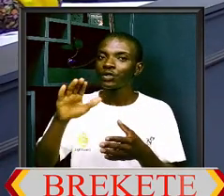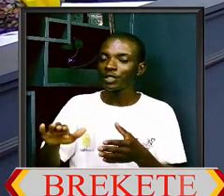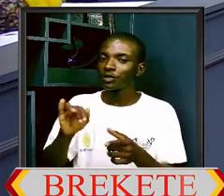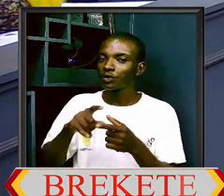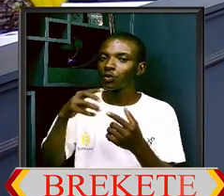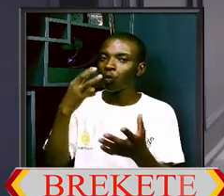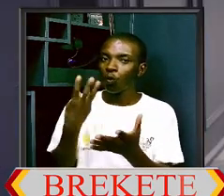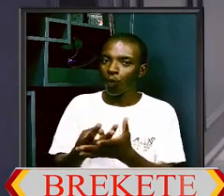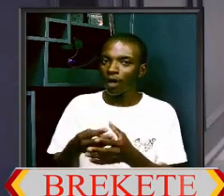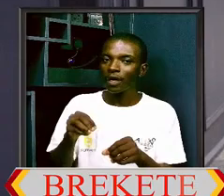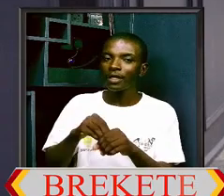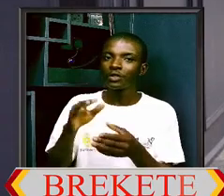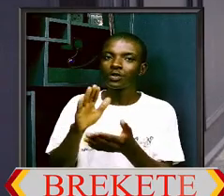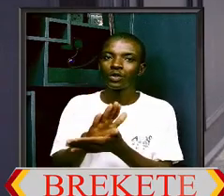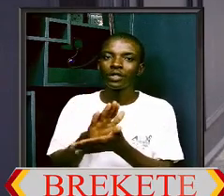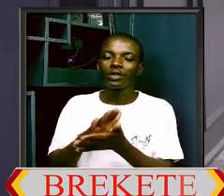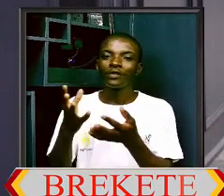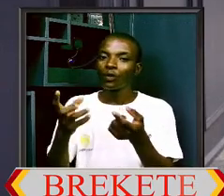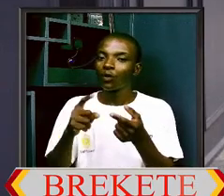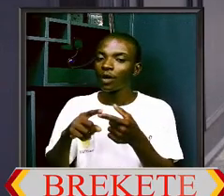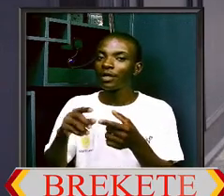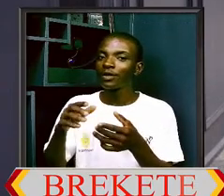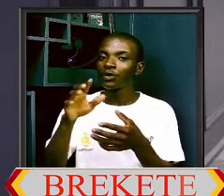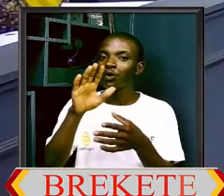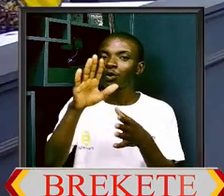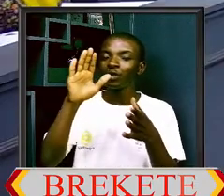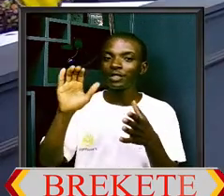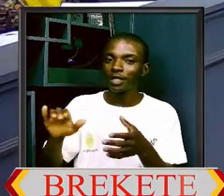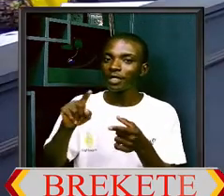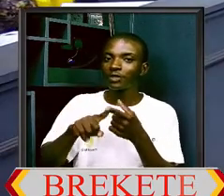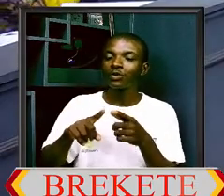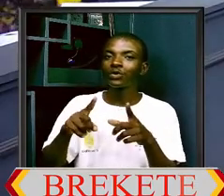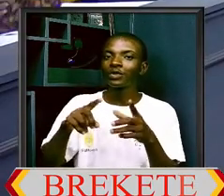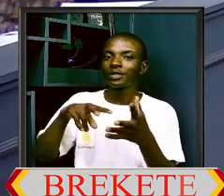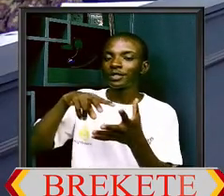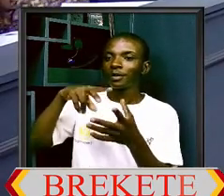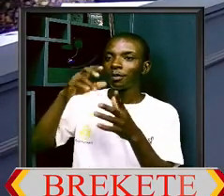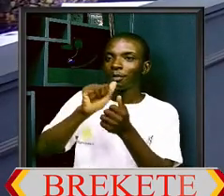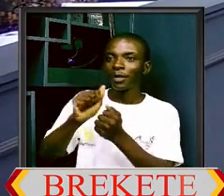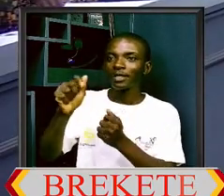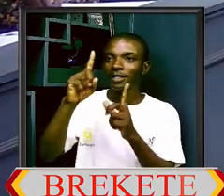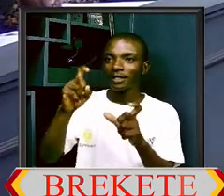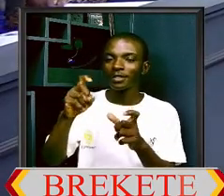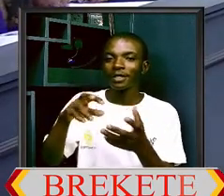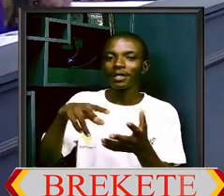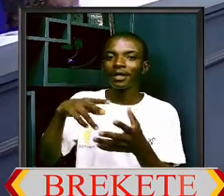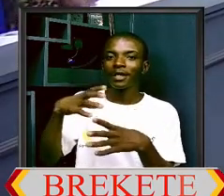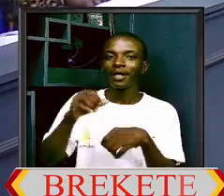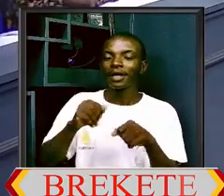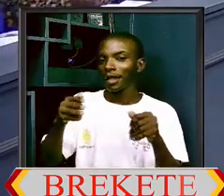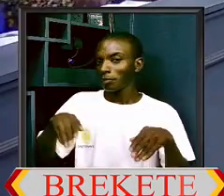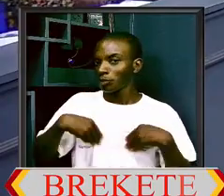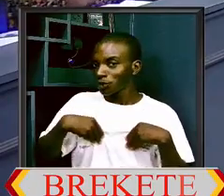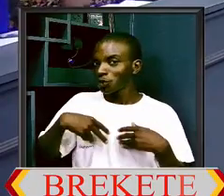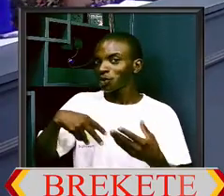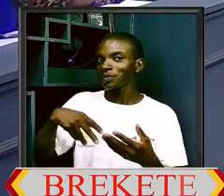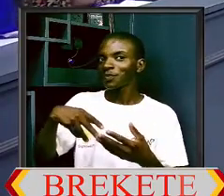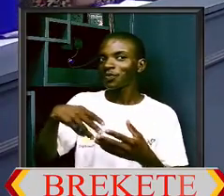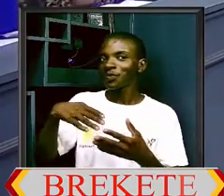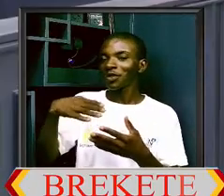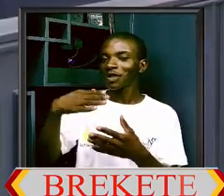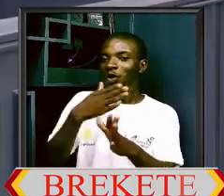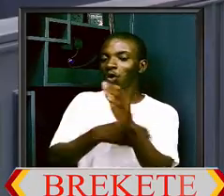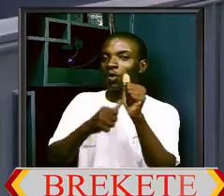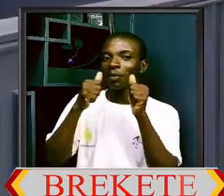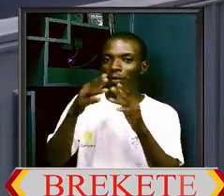school if you want make your Pik pass exam if you want make your ping get admission if you want